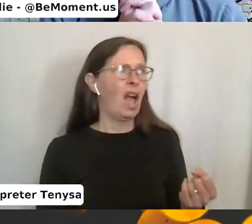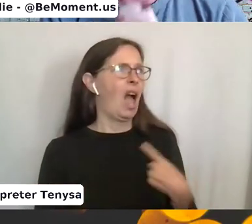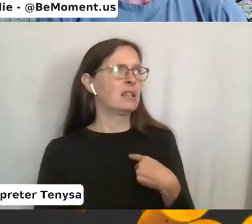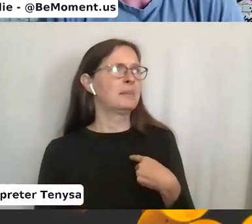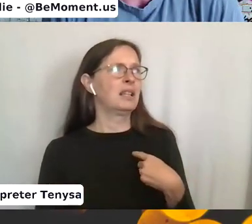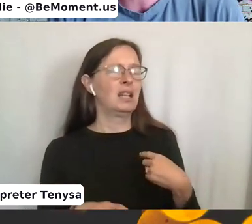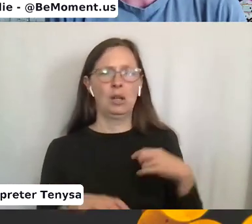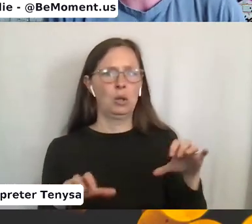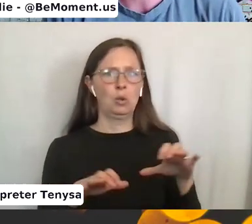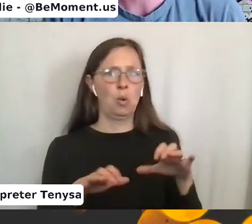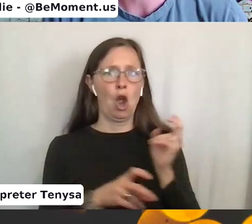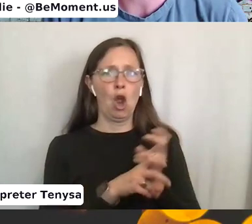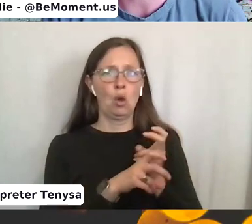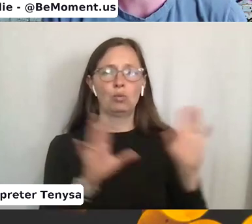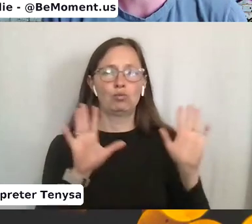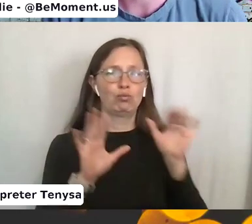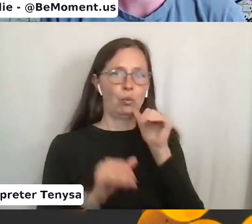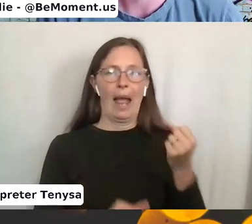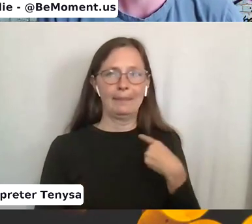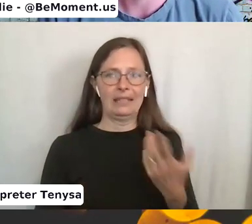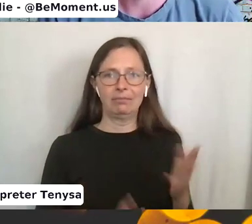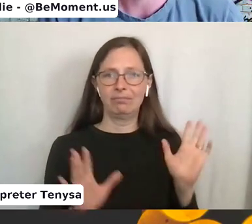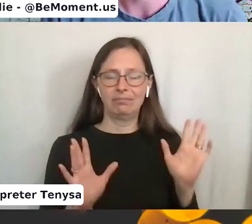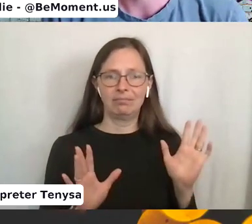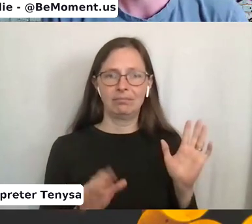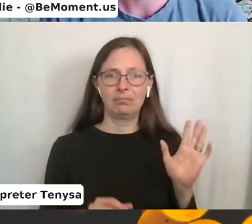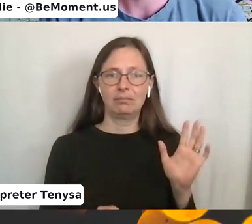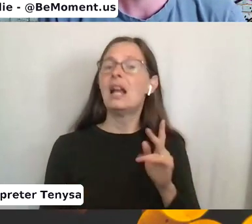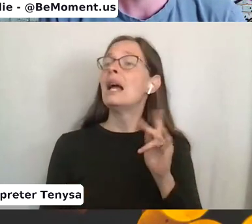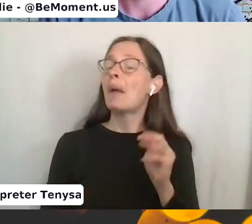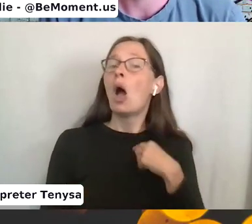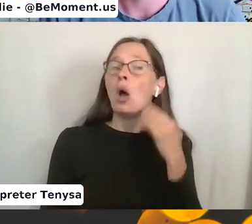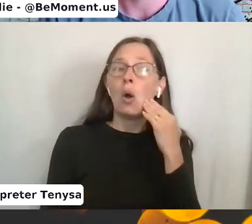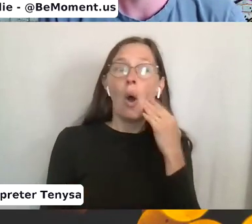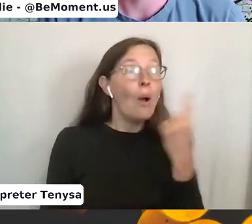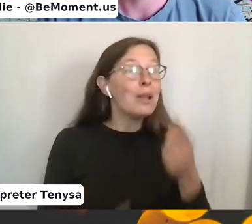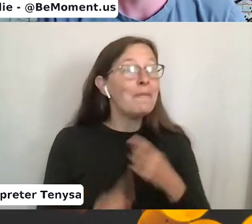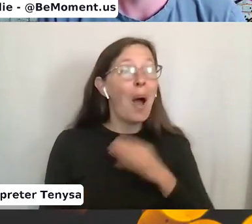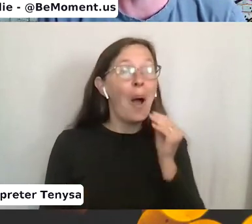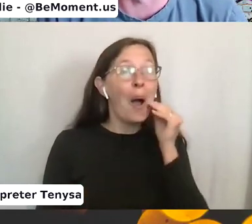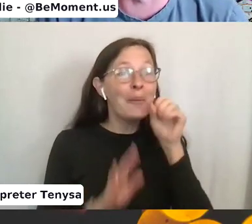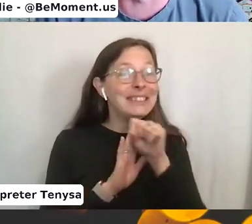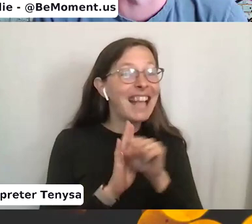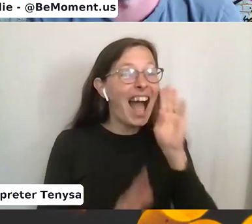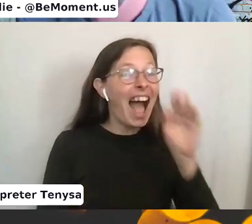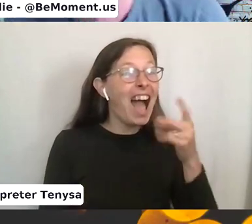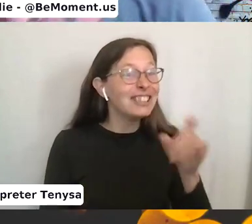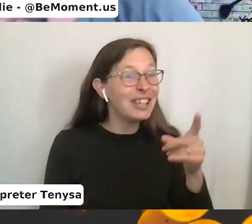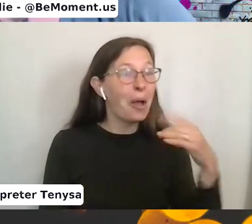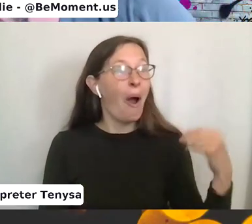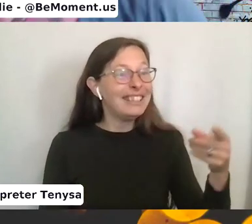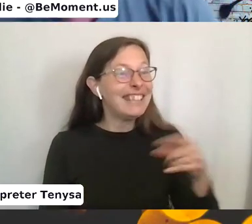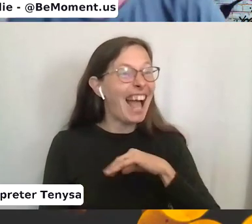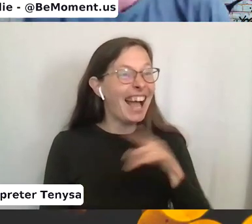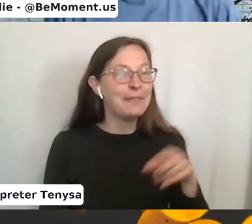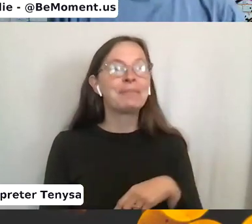do anything hard. Yeah, well, I do know this. Somebody's from my home state. Hi, Ashley from Oregon. So we're